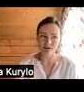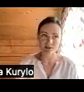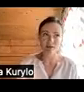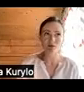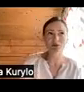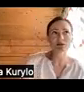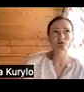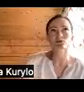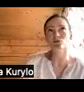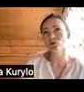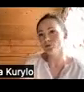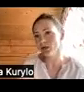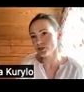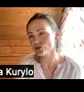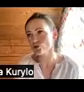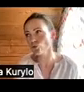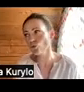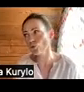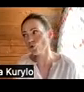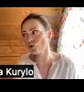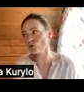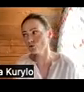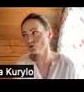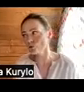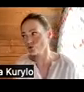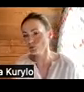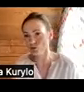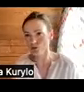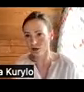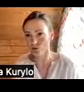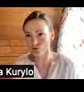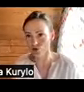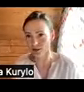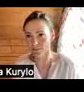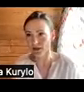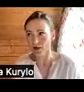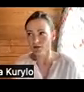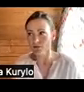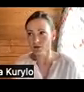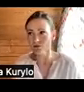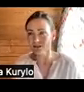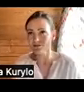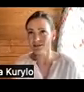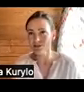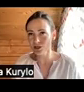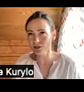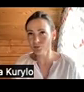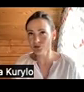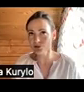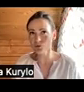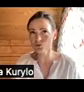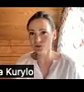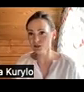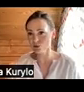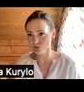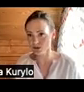public transportation was difficult to access and sometimes the single mothers could not manage